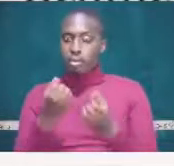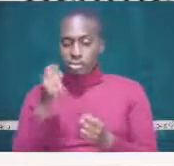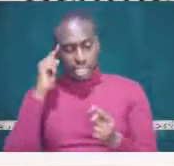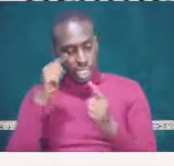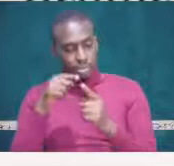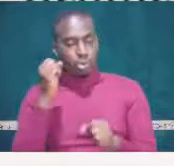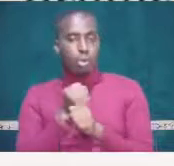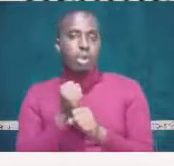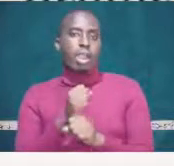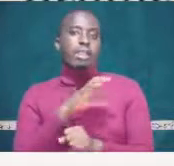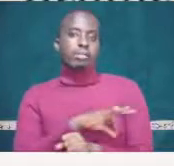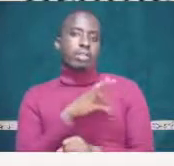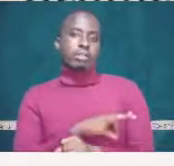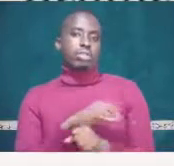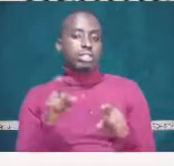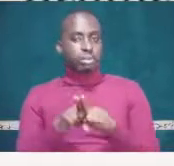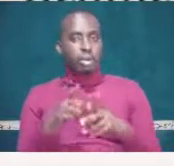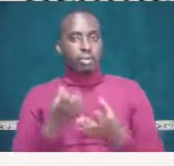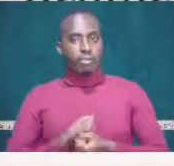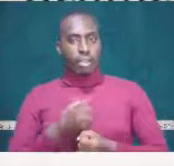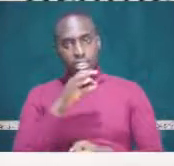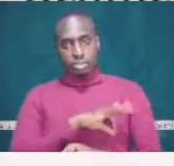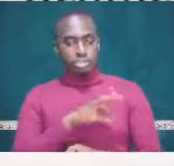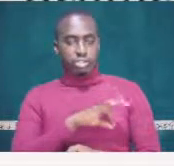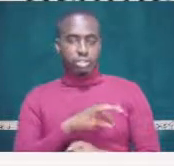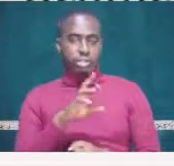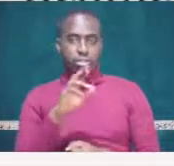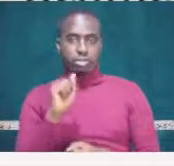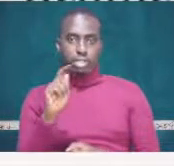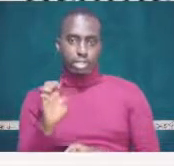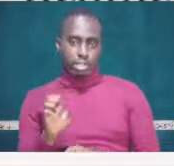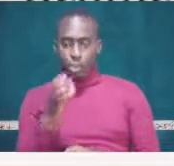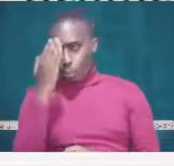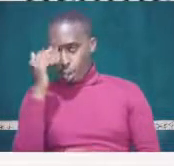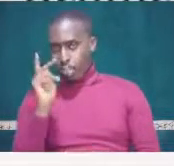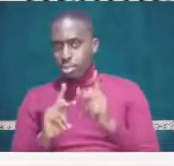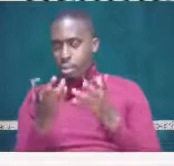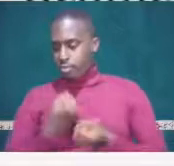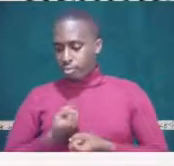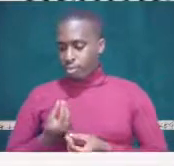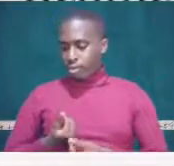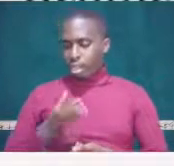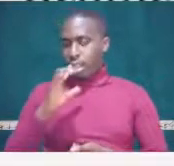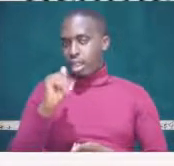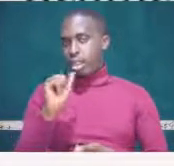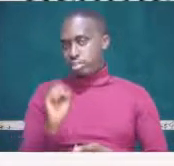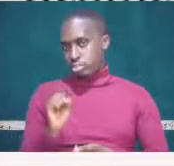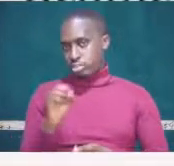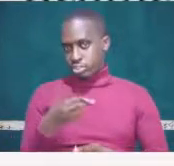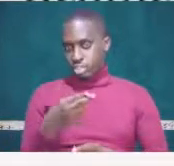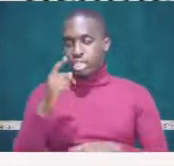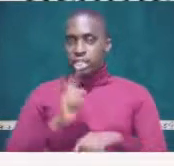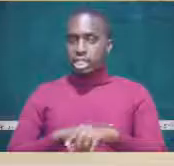making profits, which depends on an interest rate. Now, why people hold money in cash? When